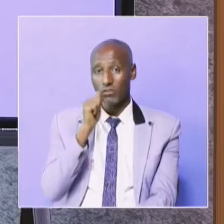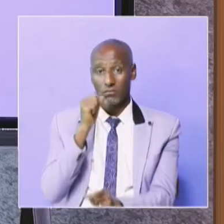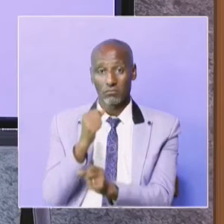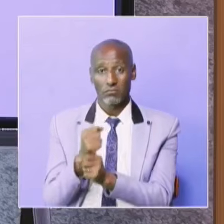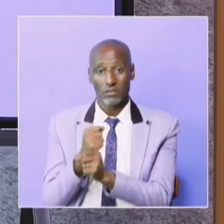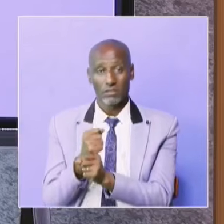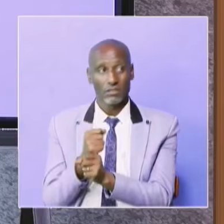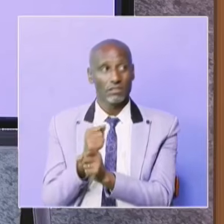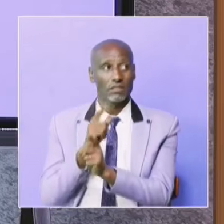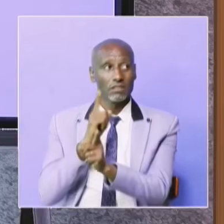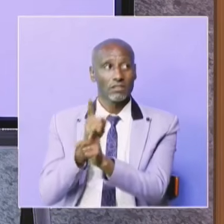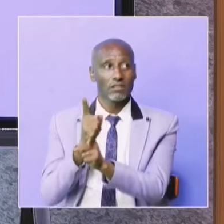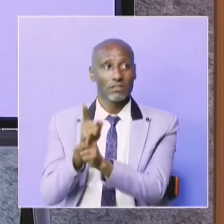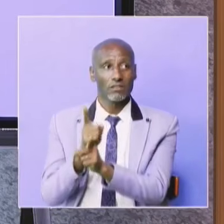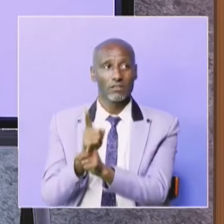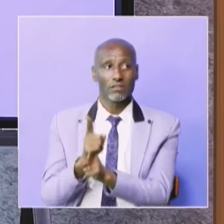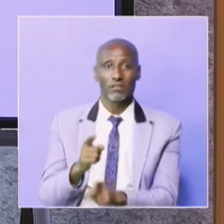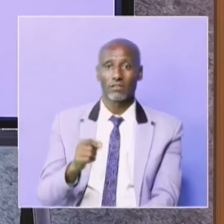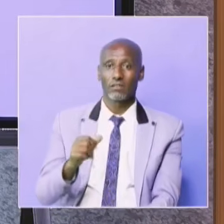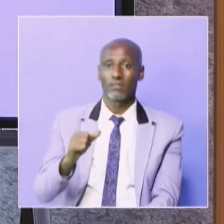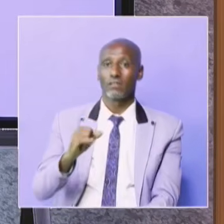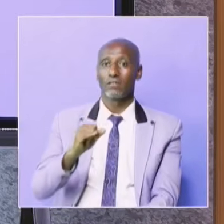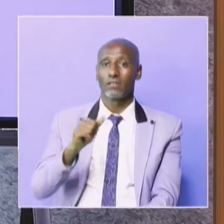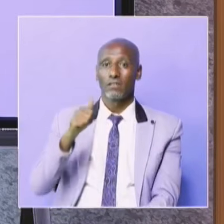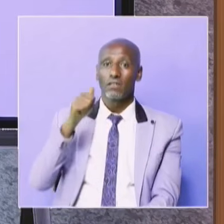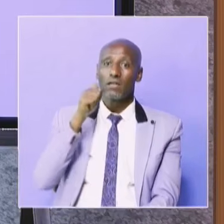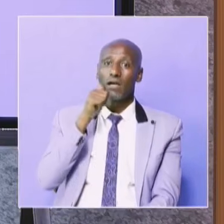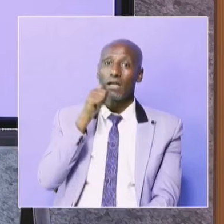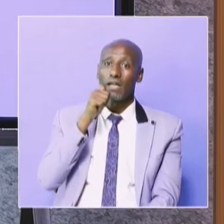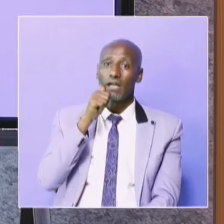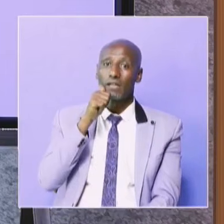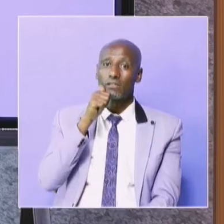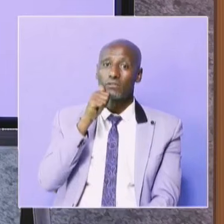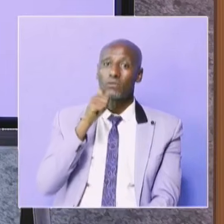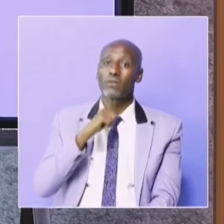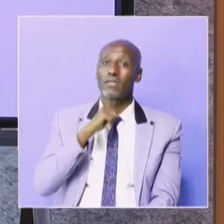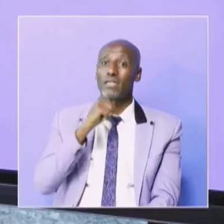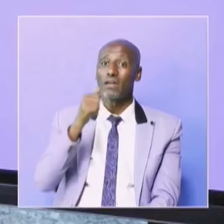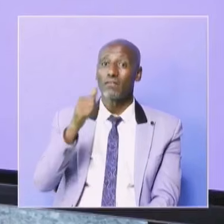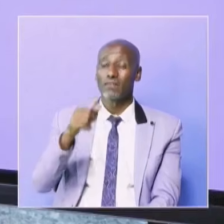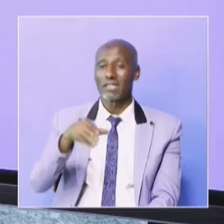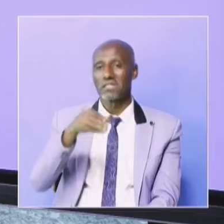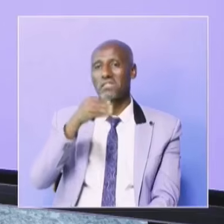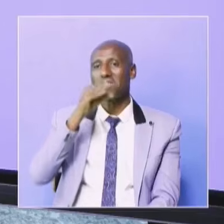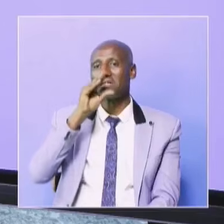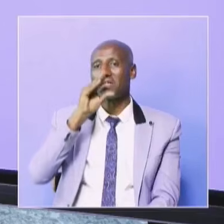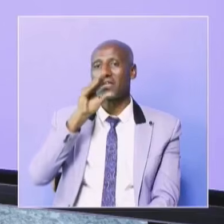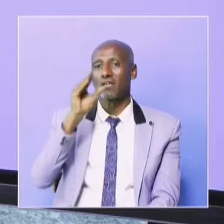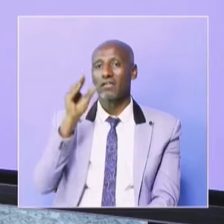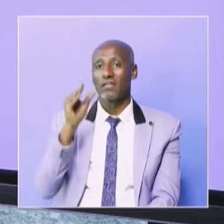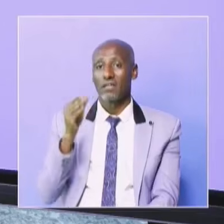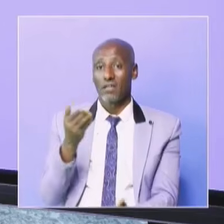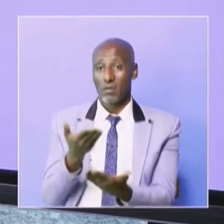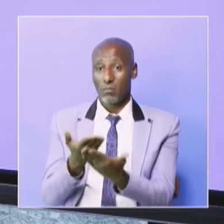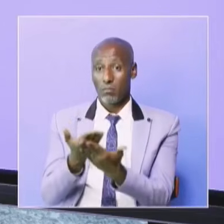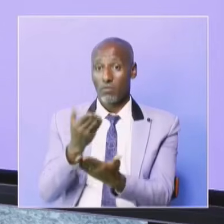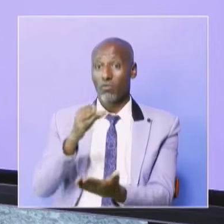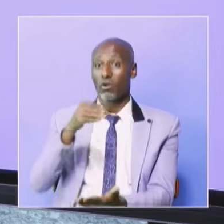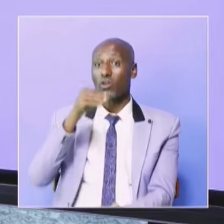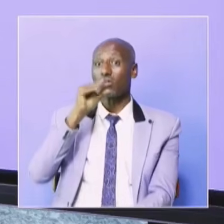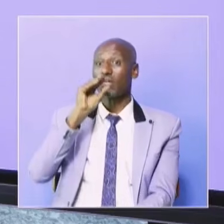at the first one. I want to, never, and then the verb given here is drink. But before drink, what do we